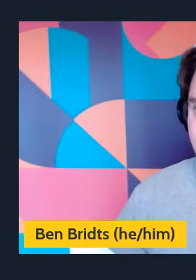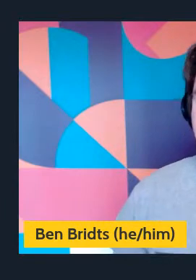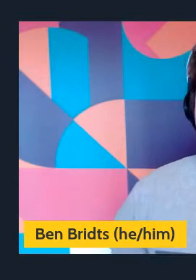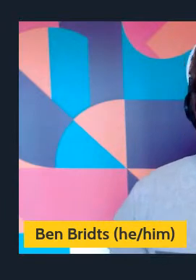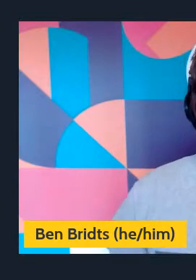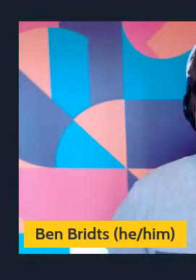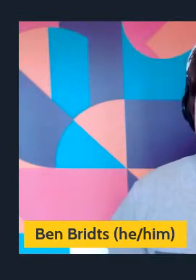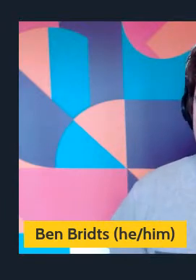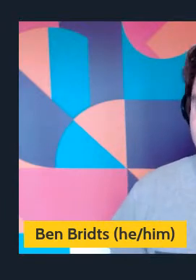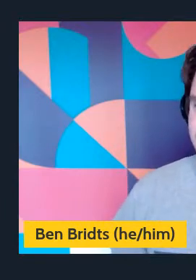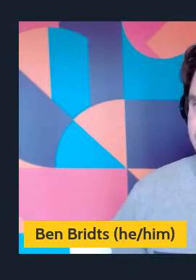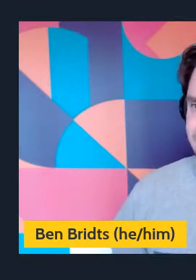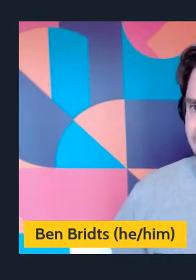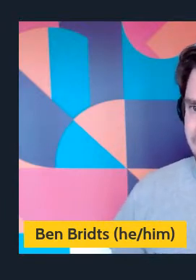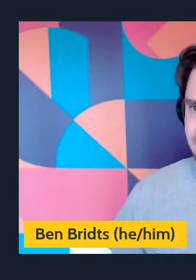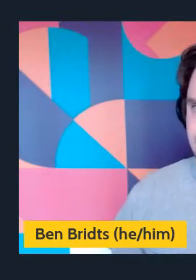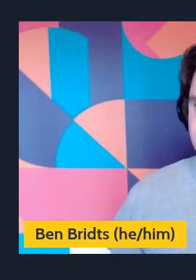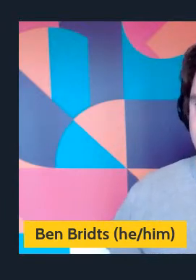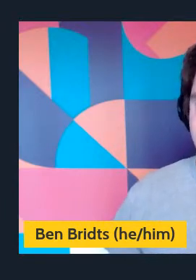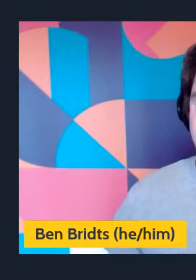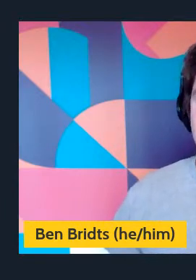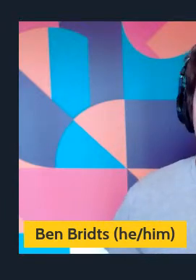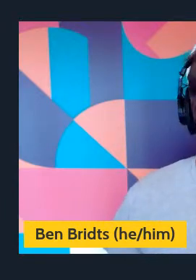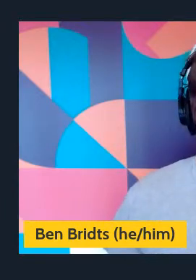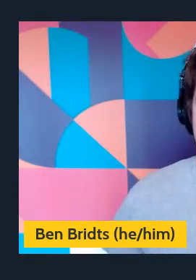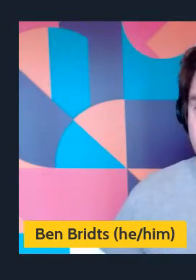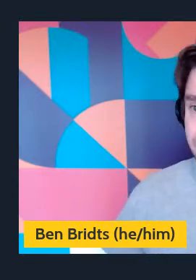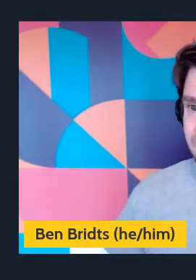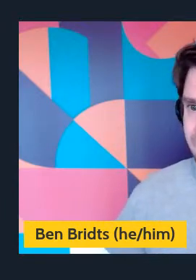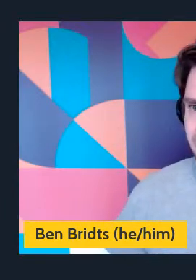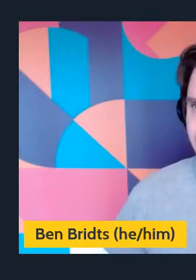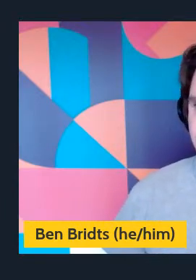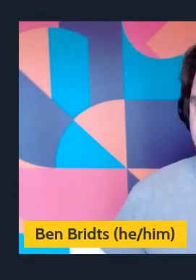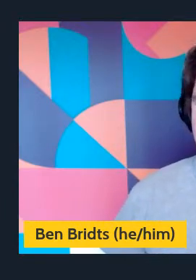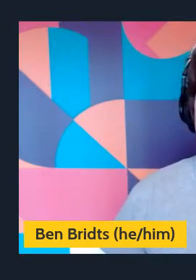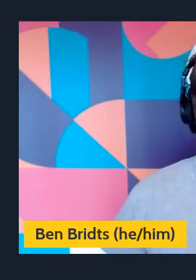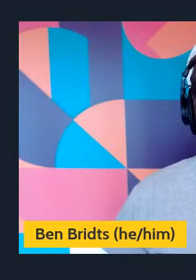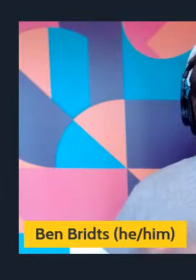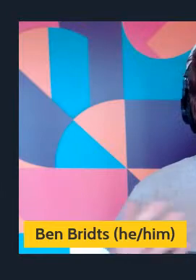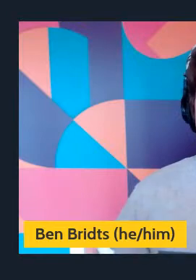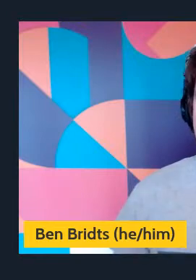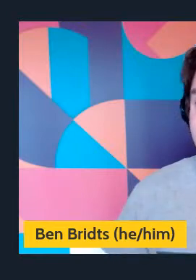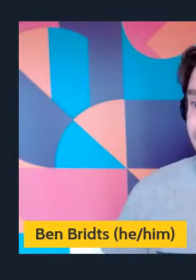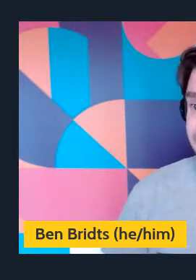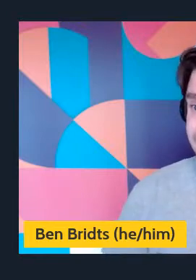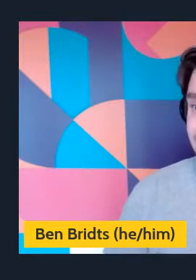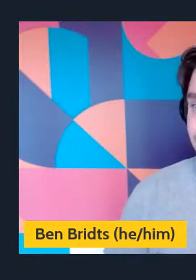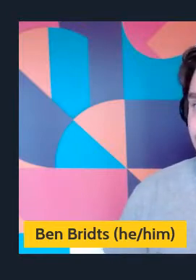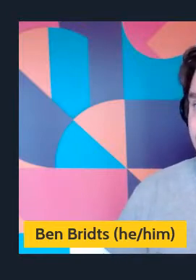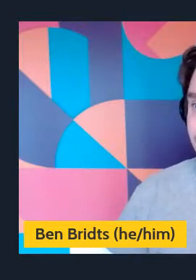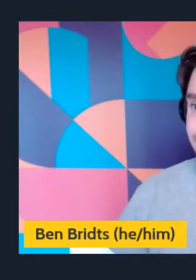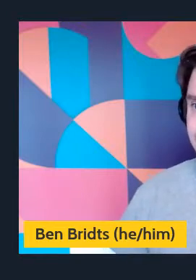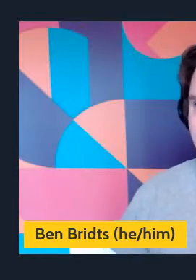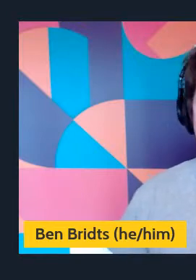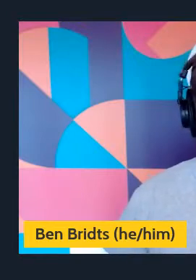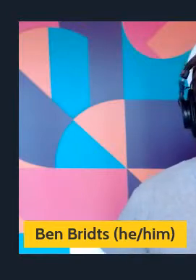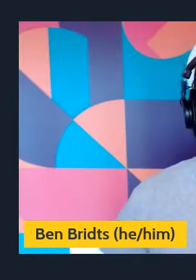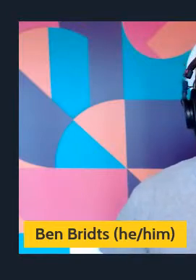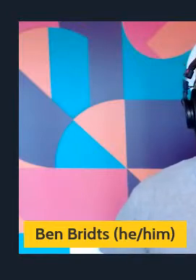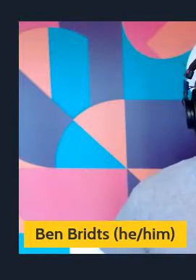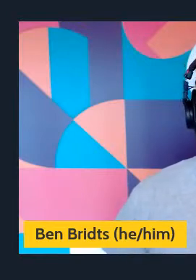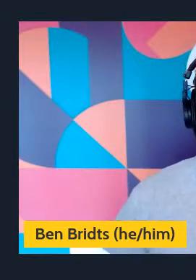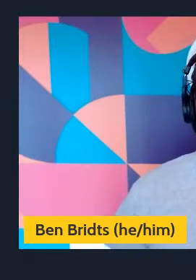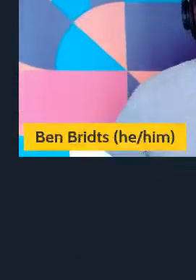speaker. Our first speaker today is Masashi Tomooka, and he will talk about deploying web frontend apps